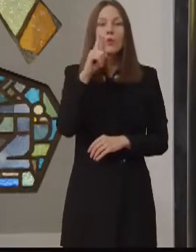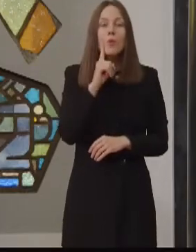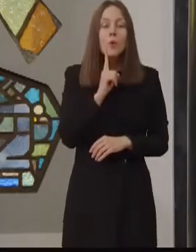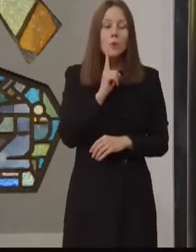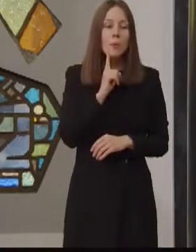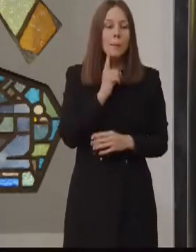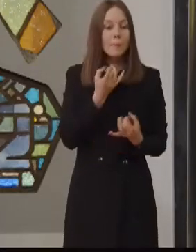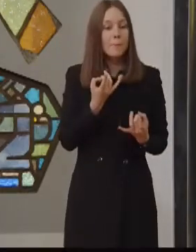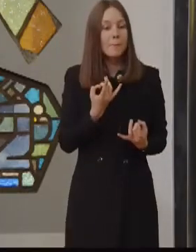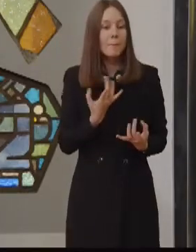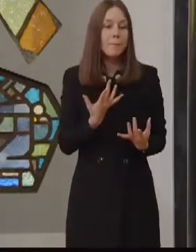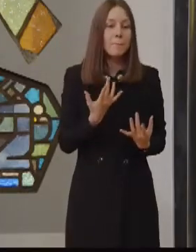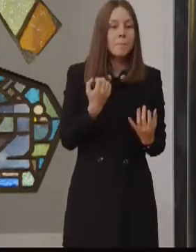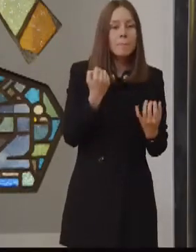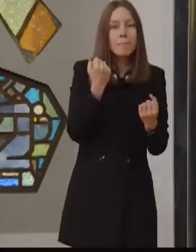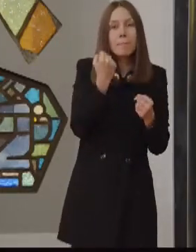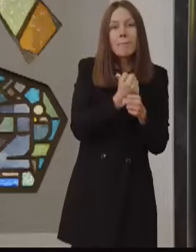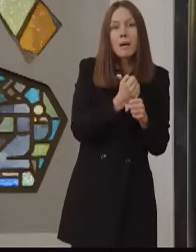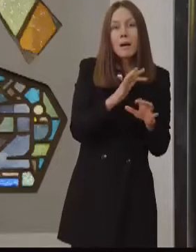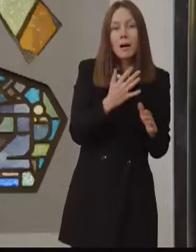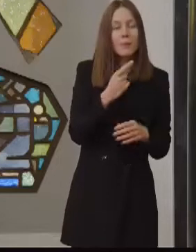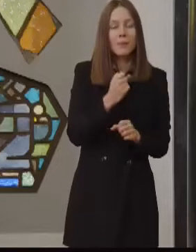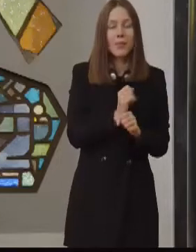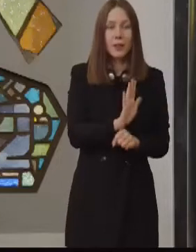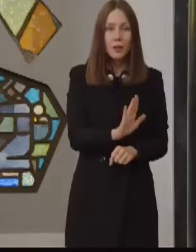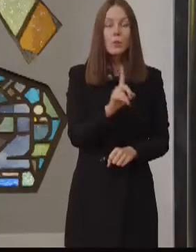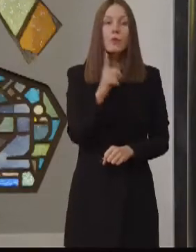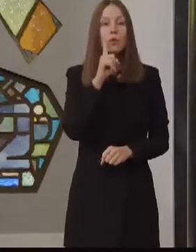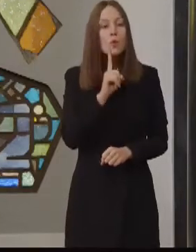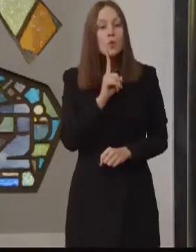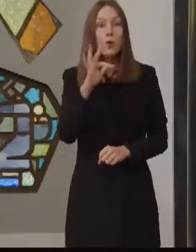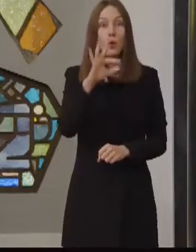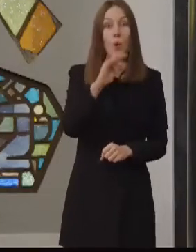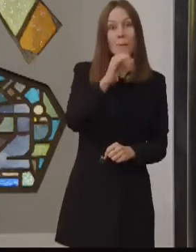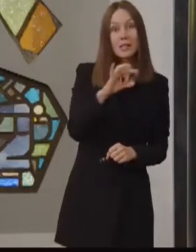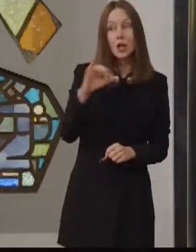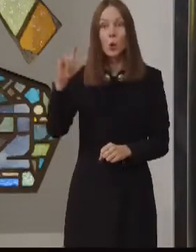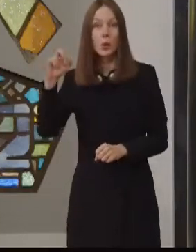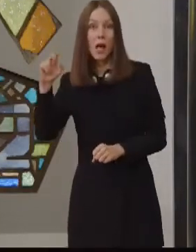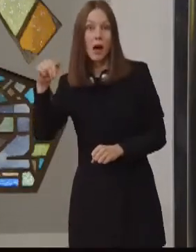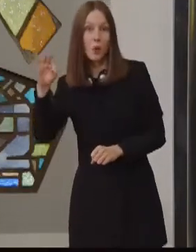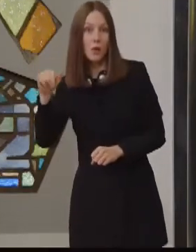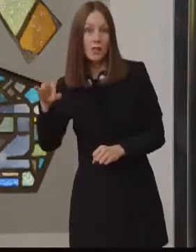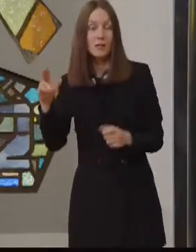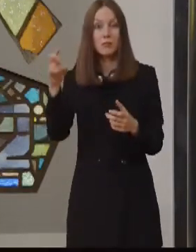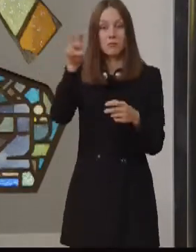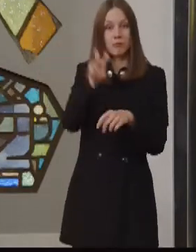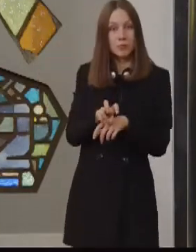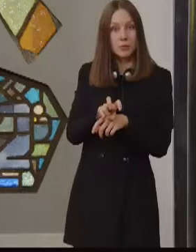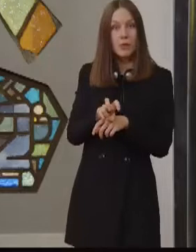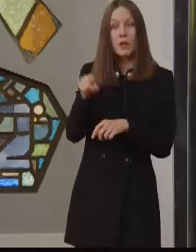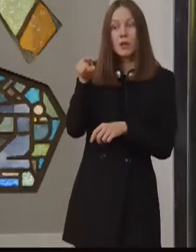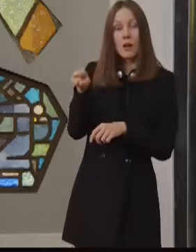about this? Well, I have so many ideas, but I would like to sit between Thomas